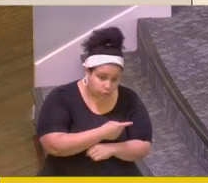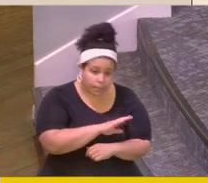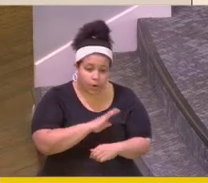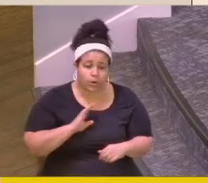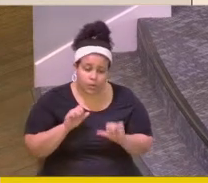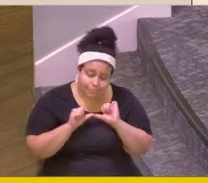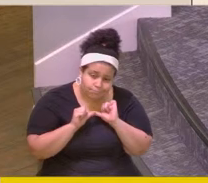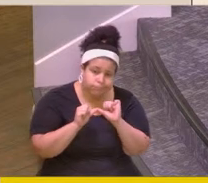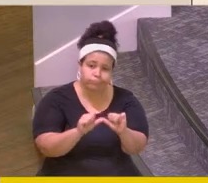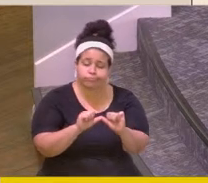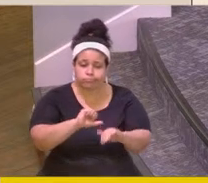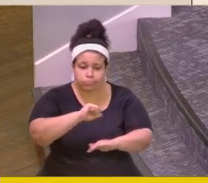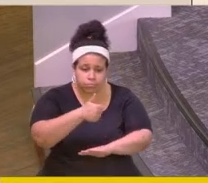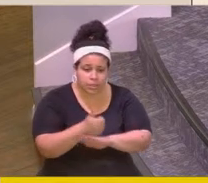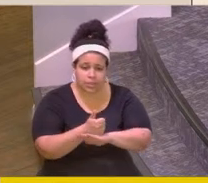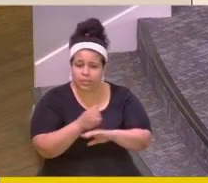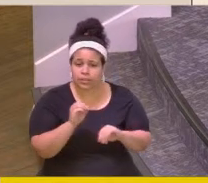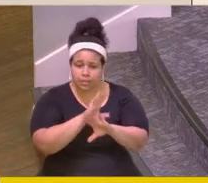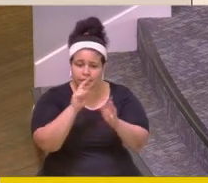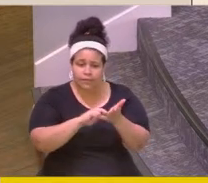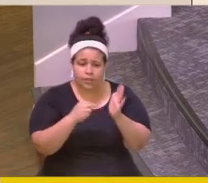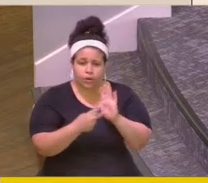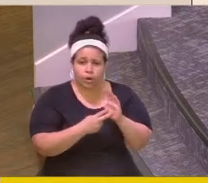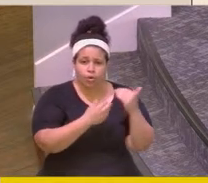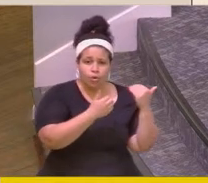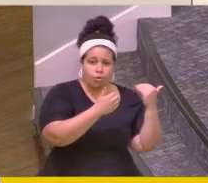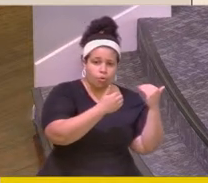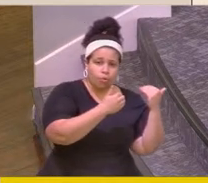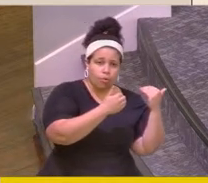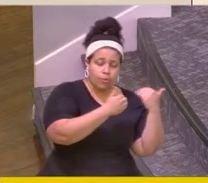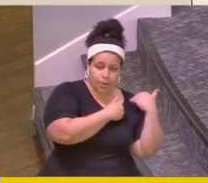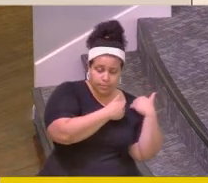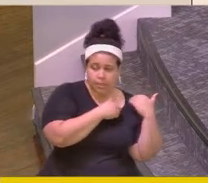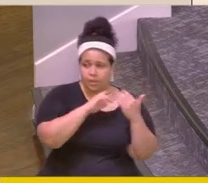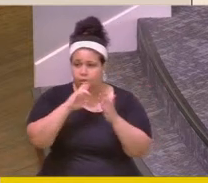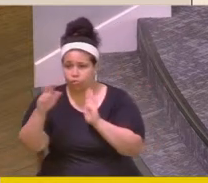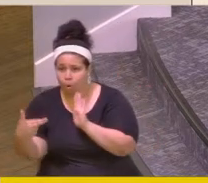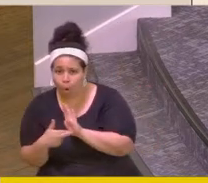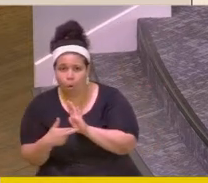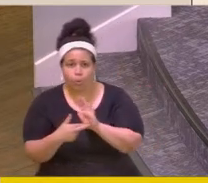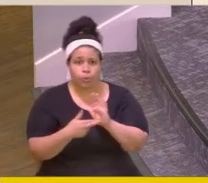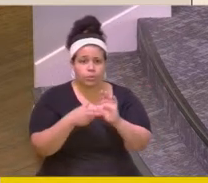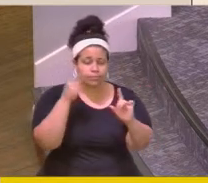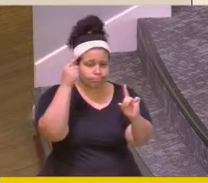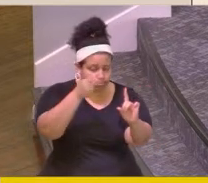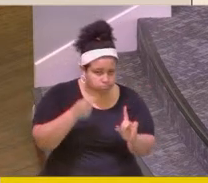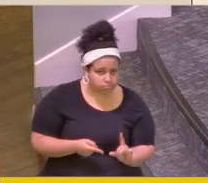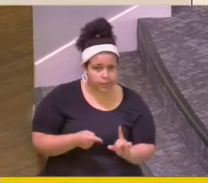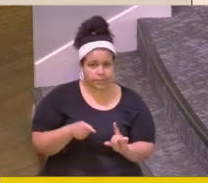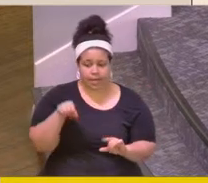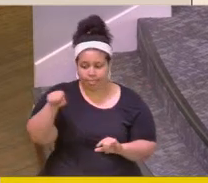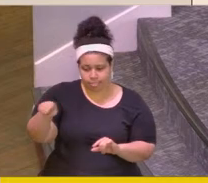the board should continue to establish clear definitions of the roles, responsibilities, and purpose of that advisory committee.